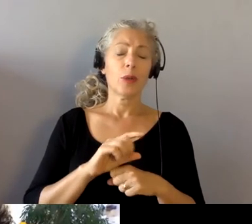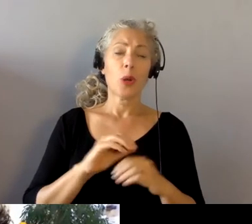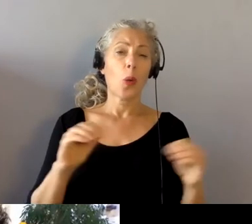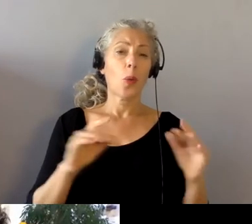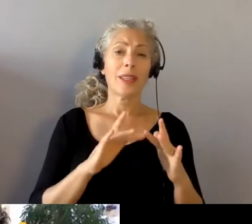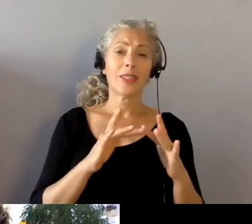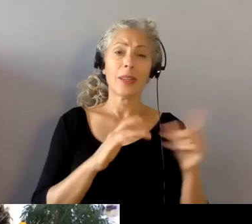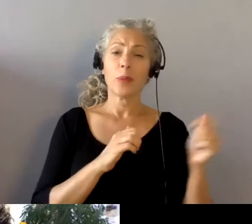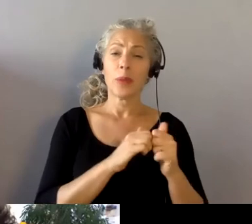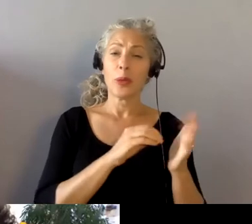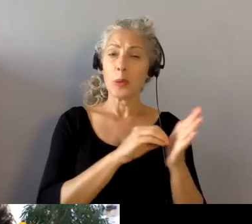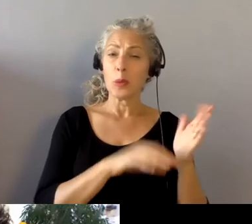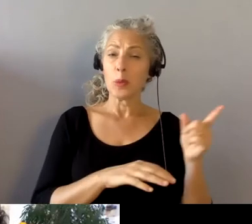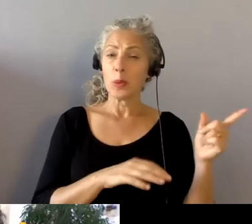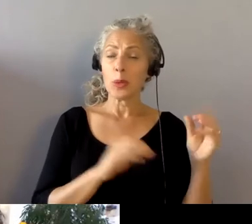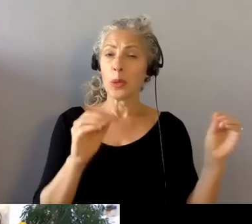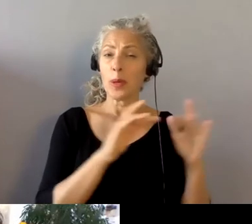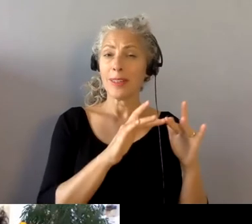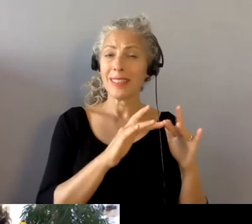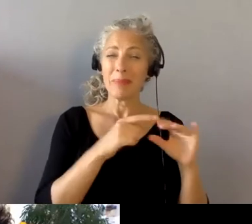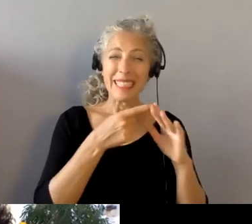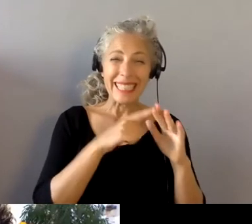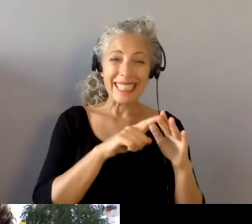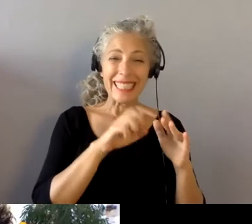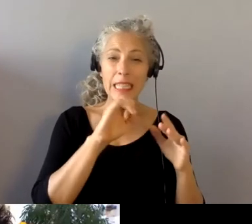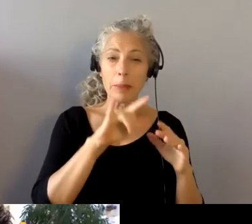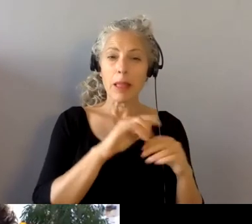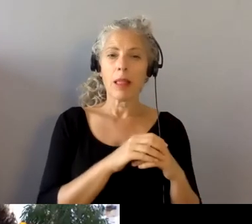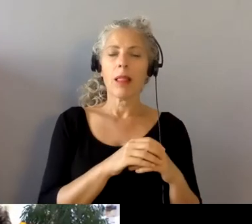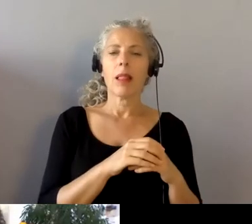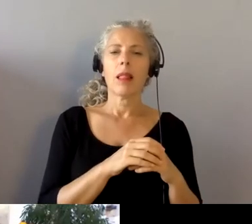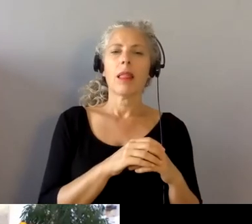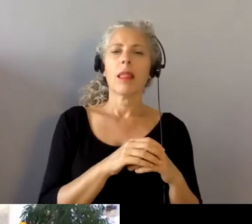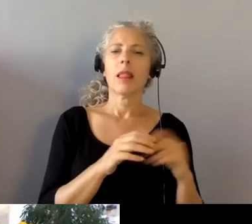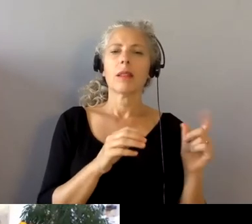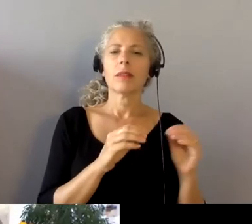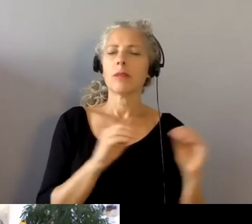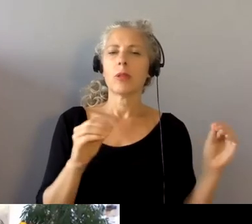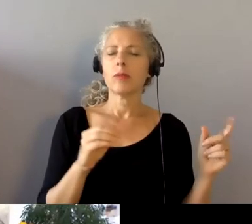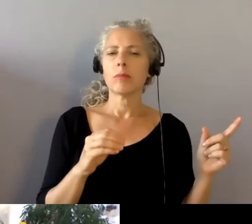we know it. I mean, it was the beginning of email when I was making these early maps. There was no sense